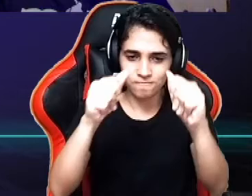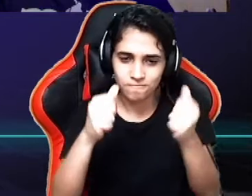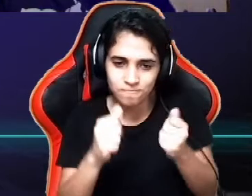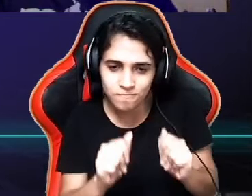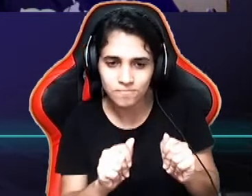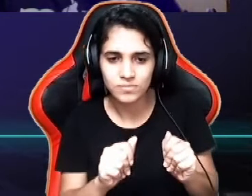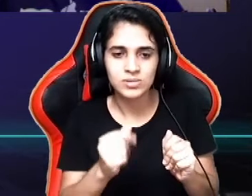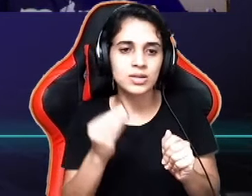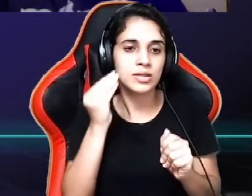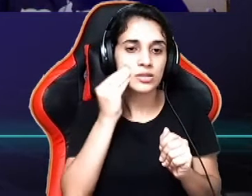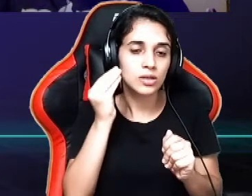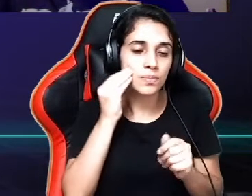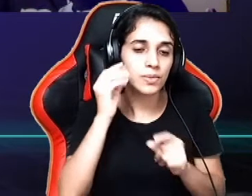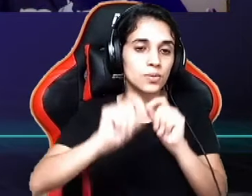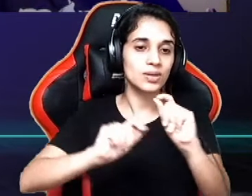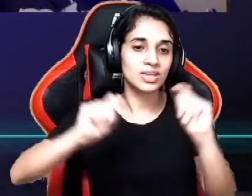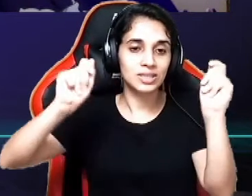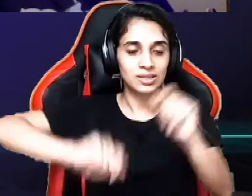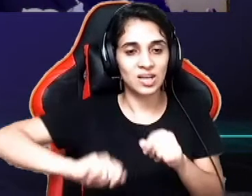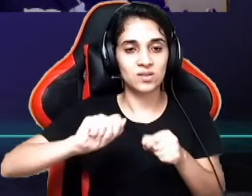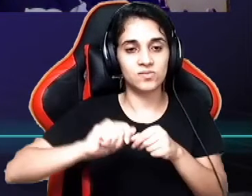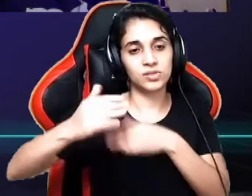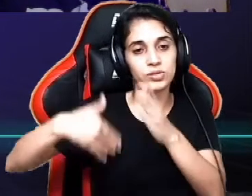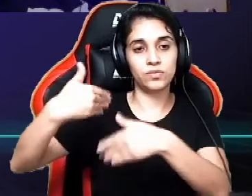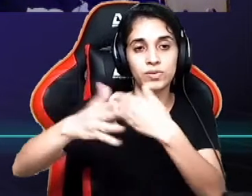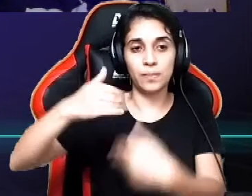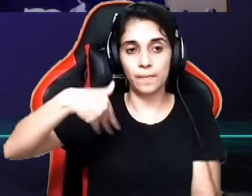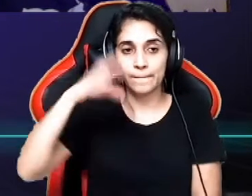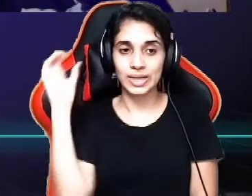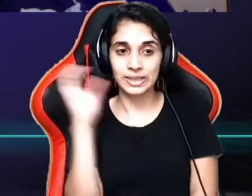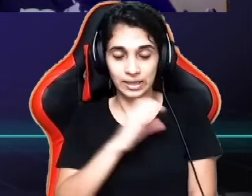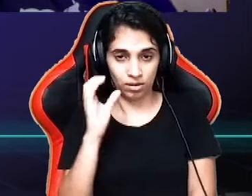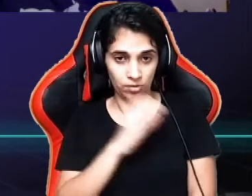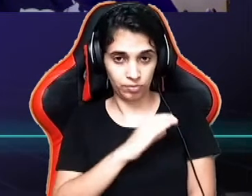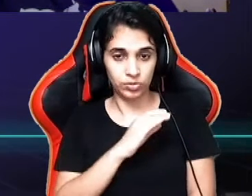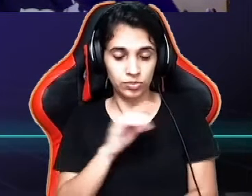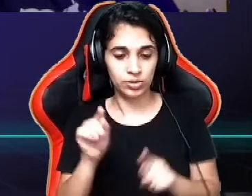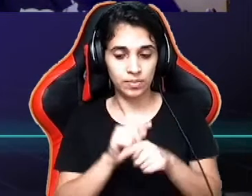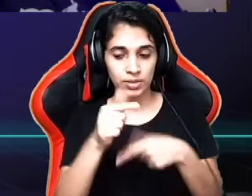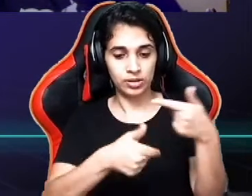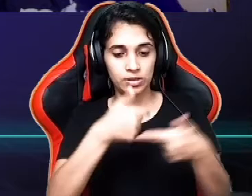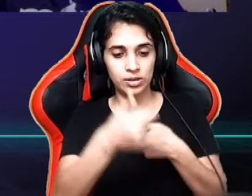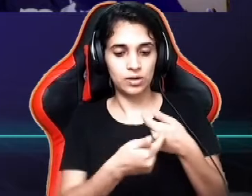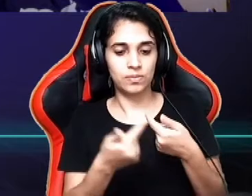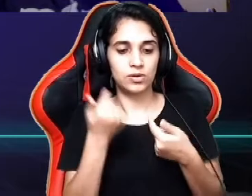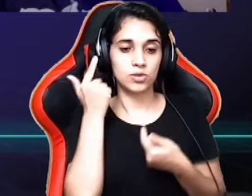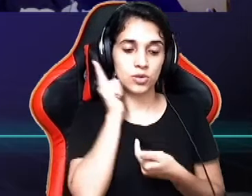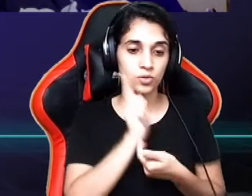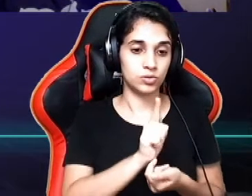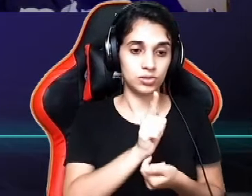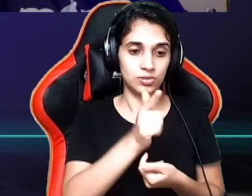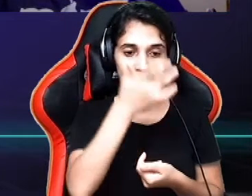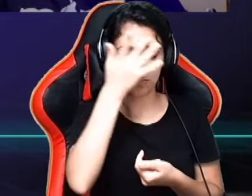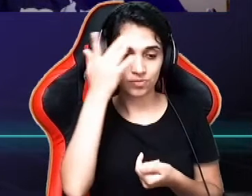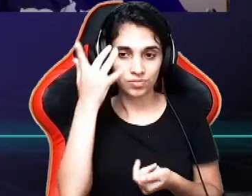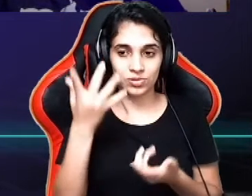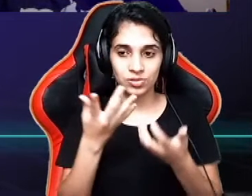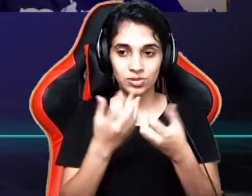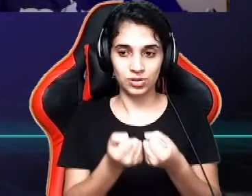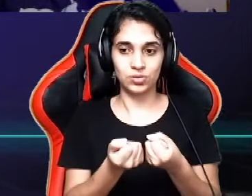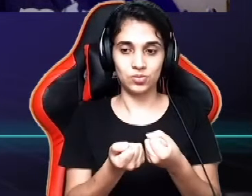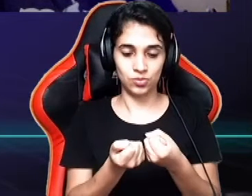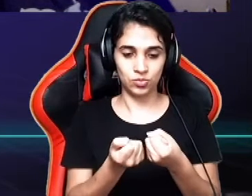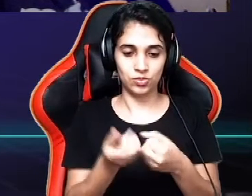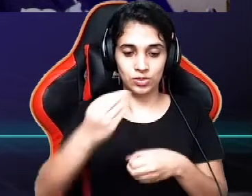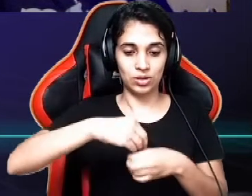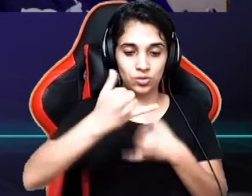to understand the trends of what we're doing, to develop more products and services to this